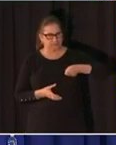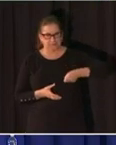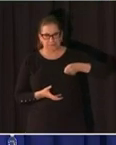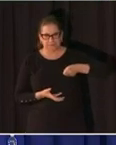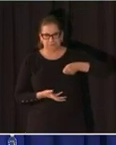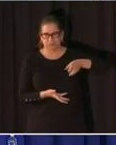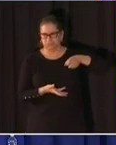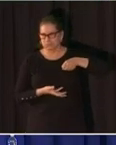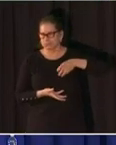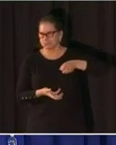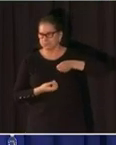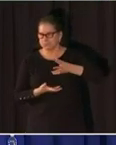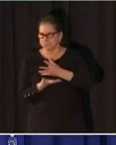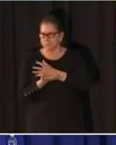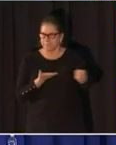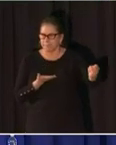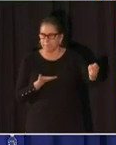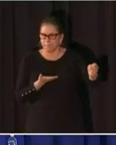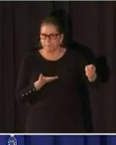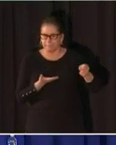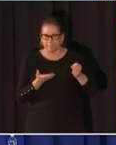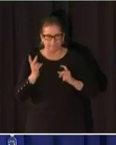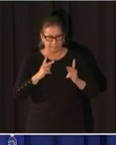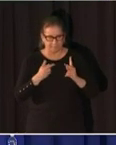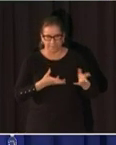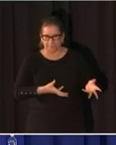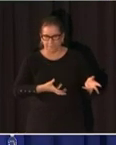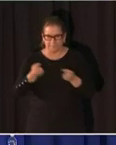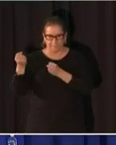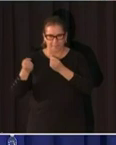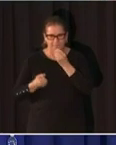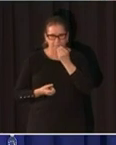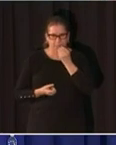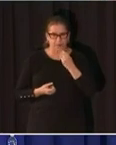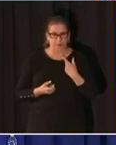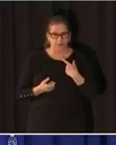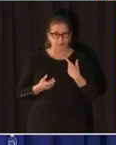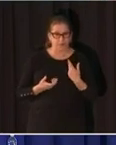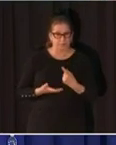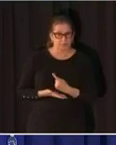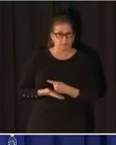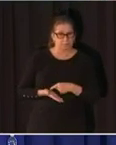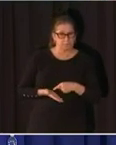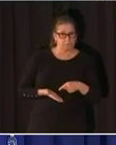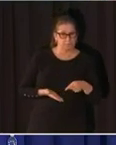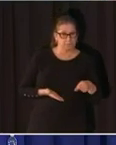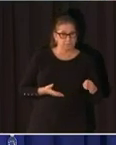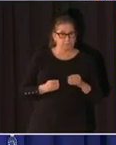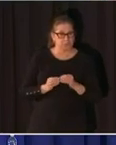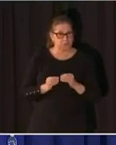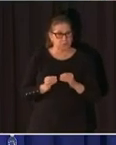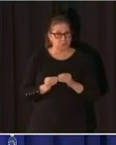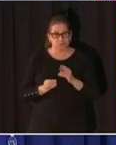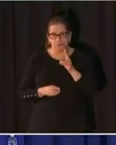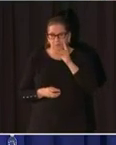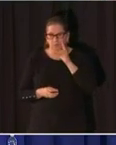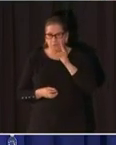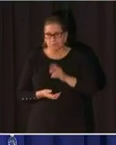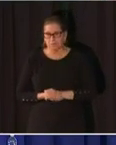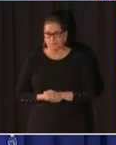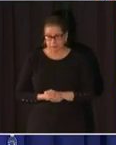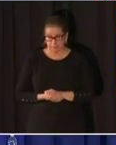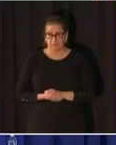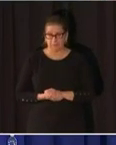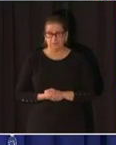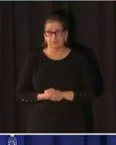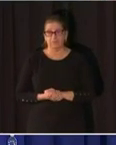in that day. We do have a process that we're looking over the next week to see what the participation looks like, and we have the capacity to ramp up if we